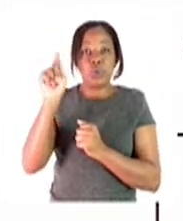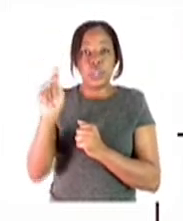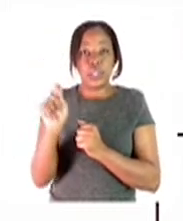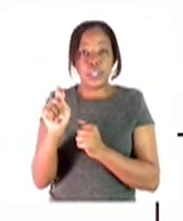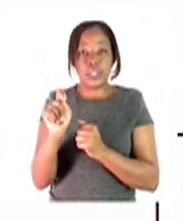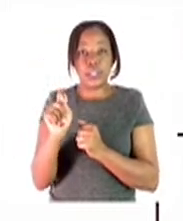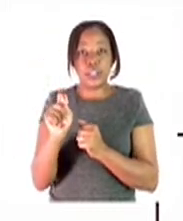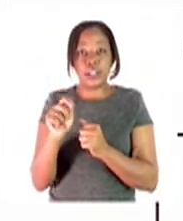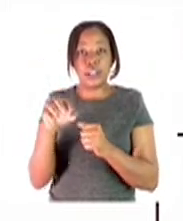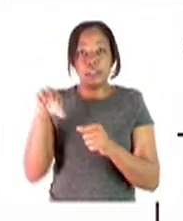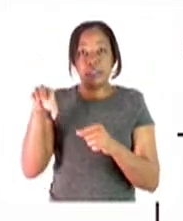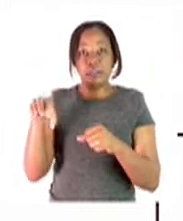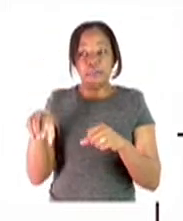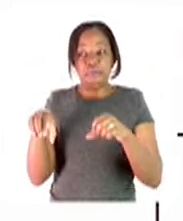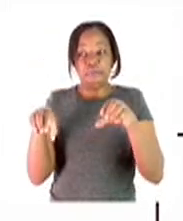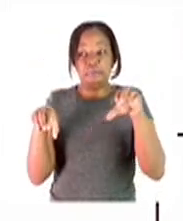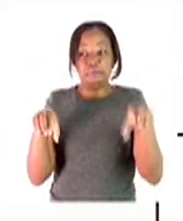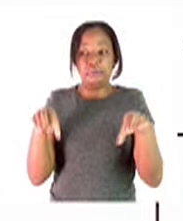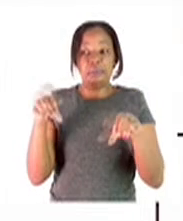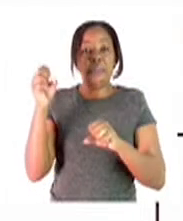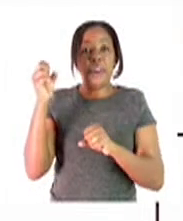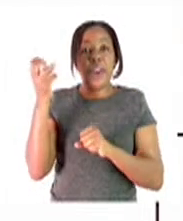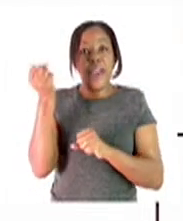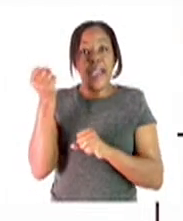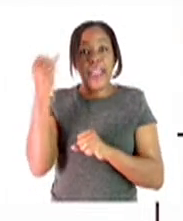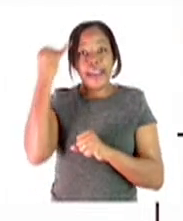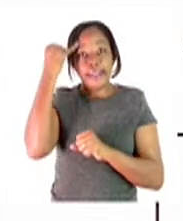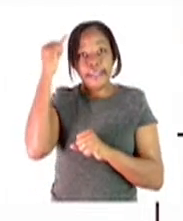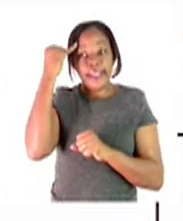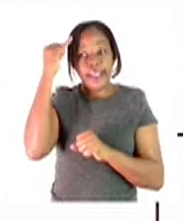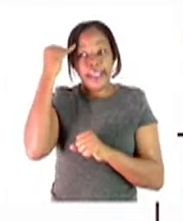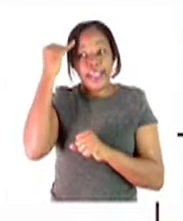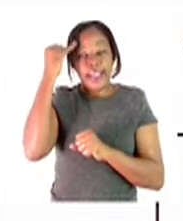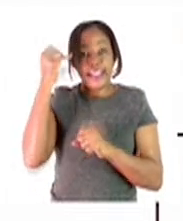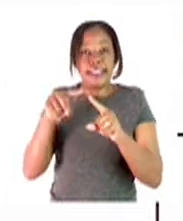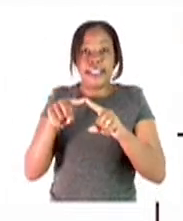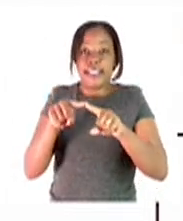other. Then when you join those two sentences, you have to use a but.